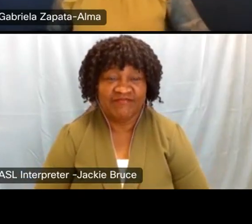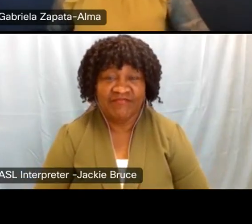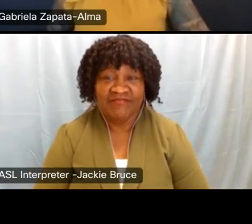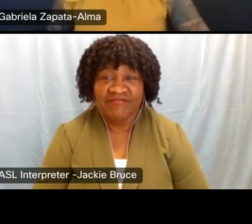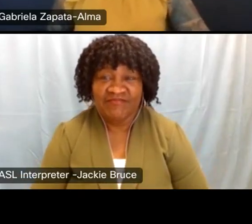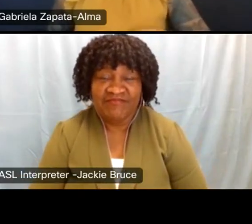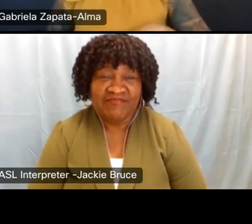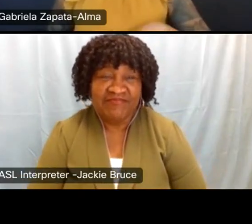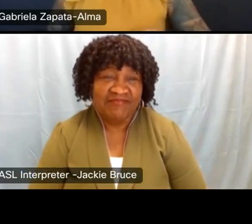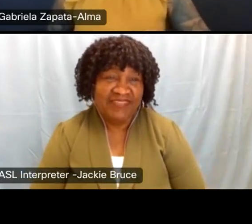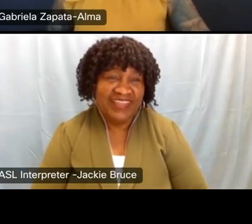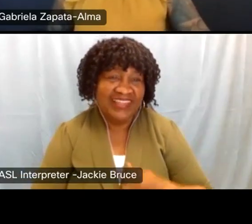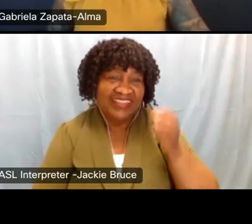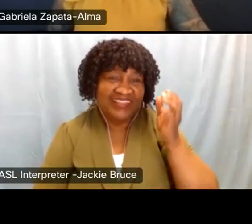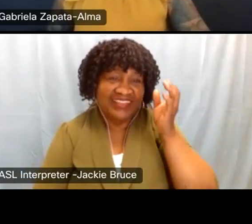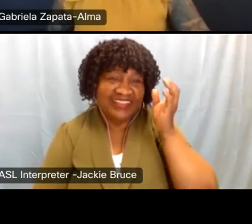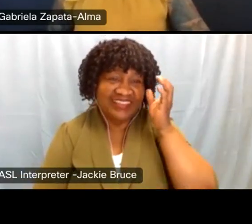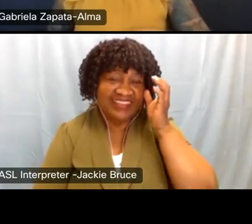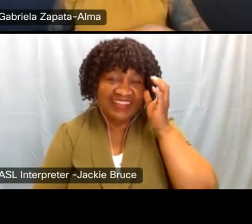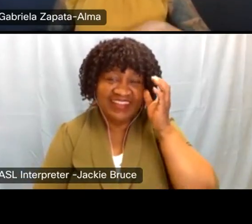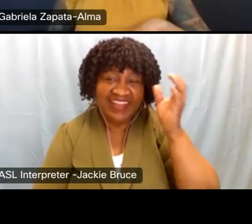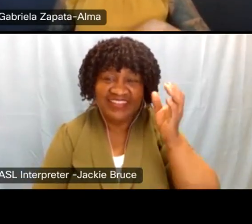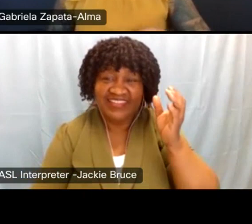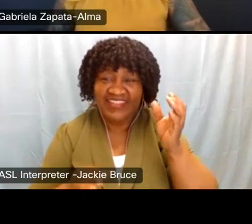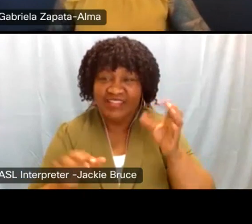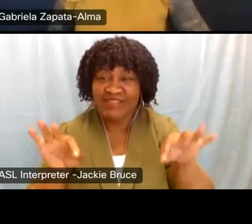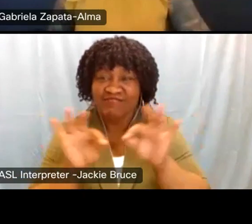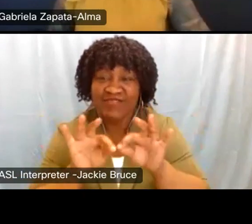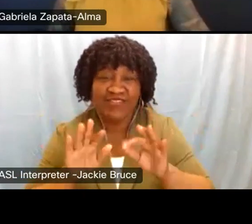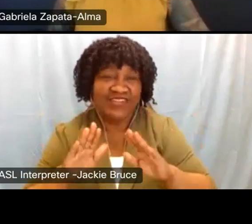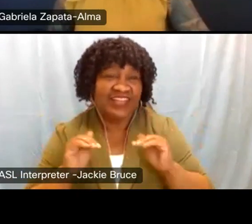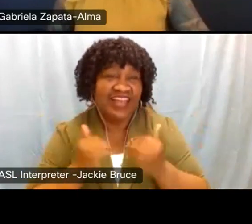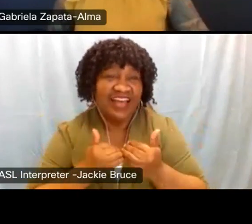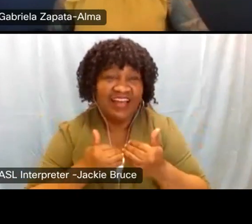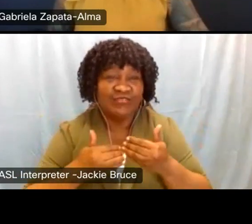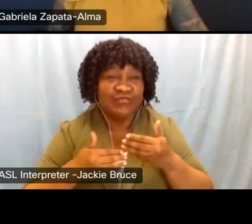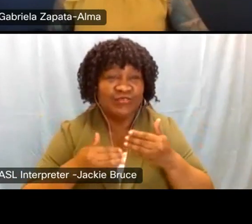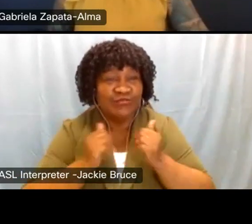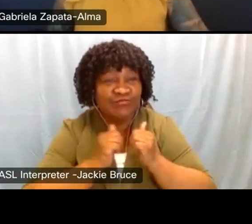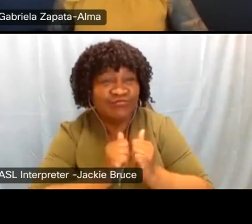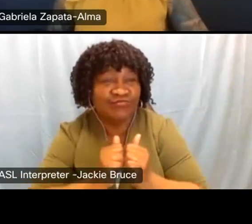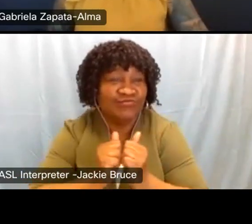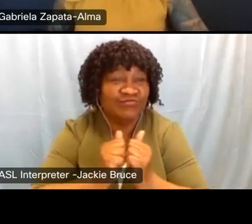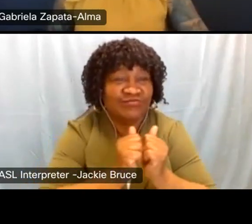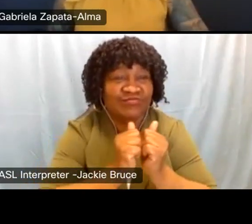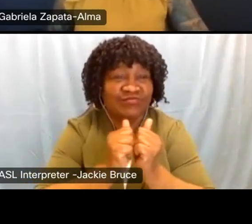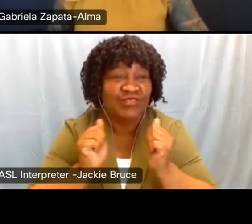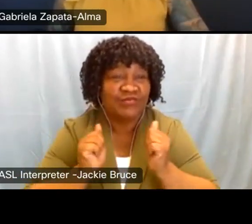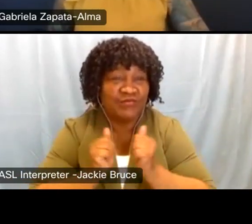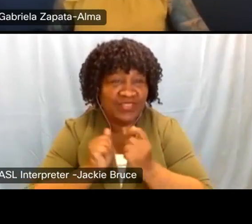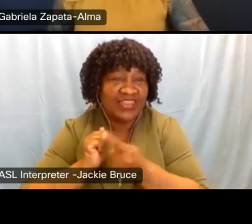Well, I think the concept of acompañamiento, of walking with, is really important. Um,